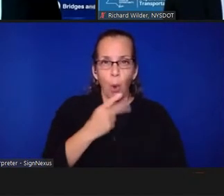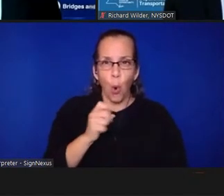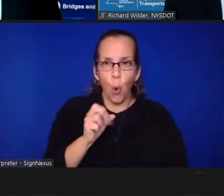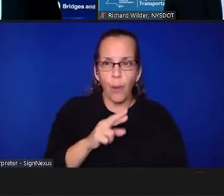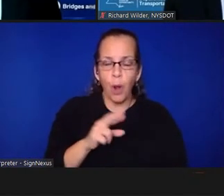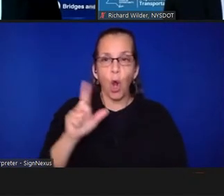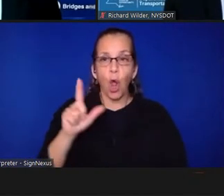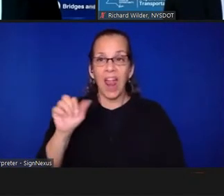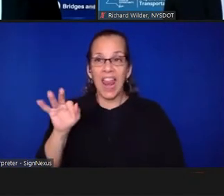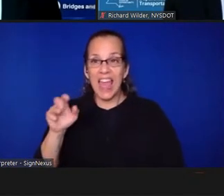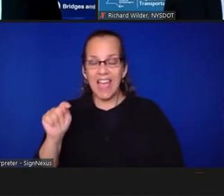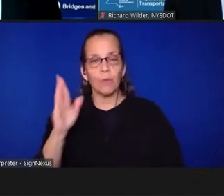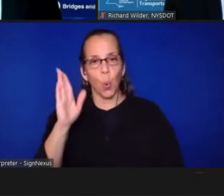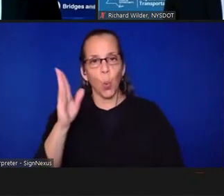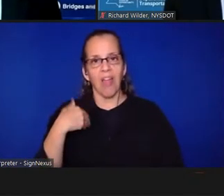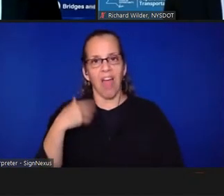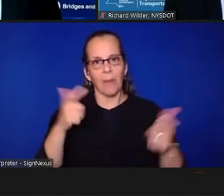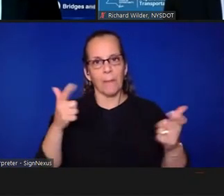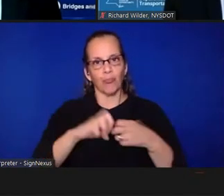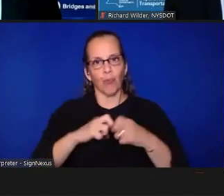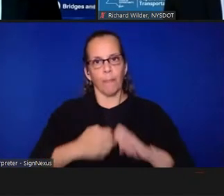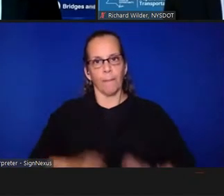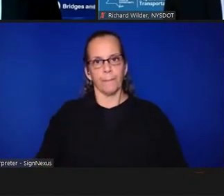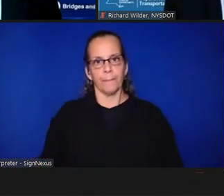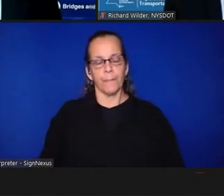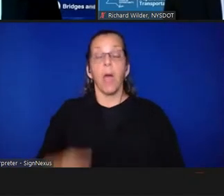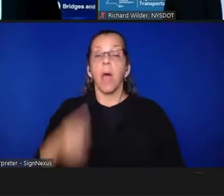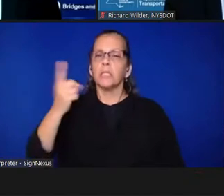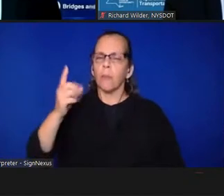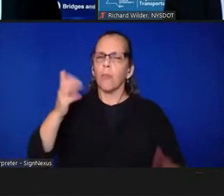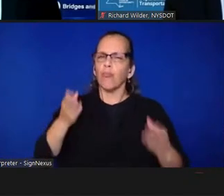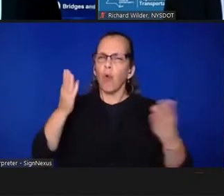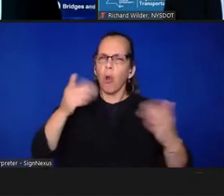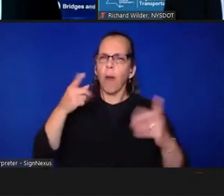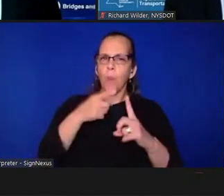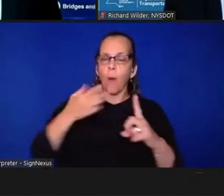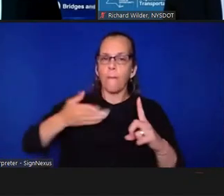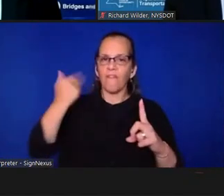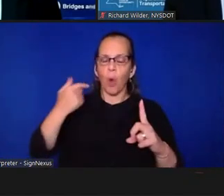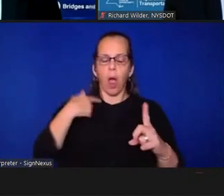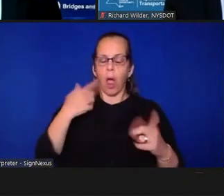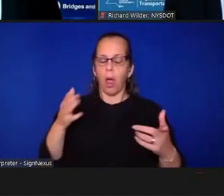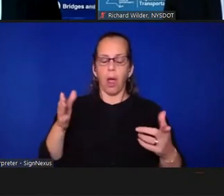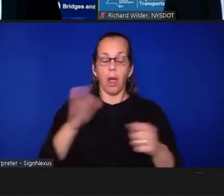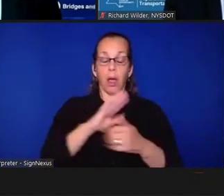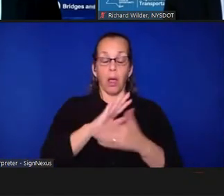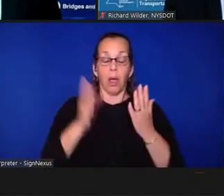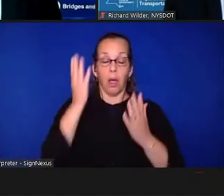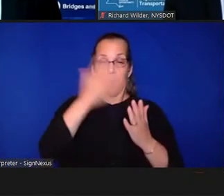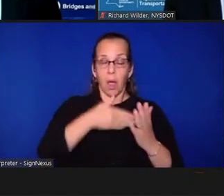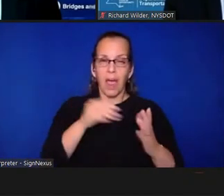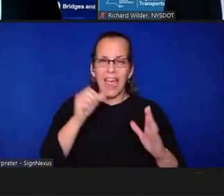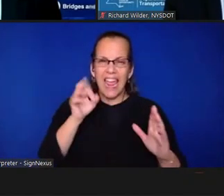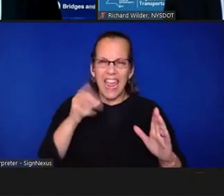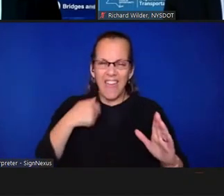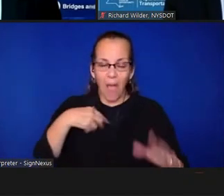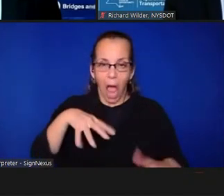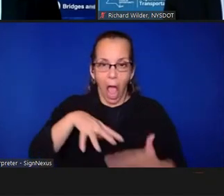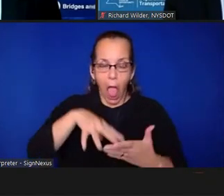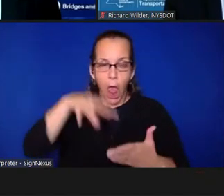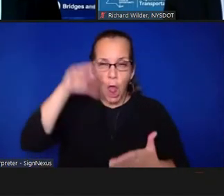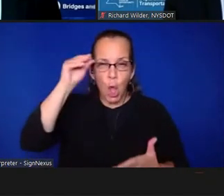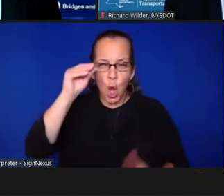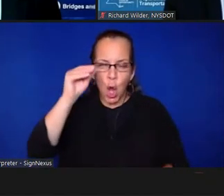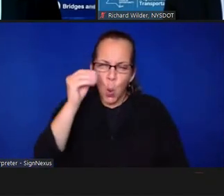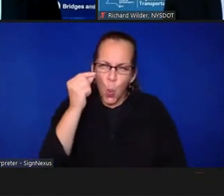we're going to have bigger problems and somebody brought up an even better point that I completely glossed over if I find out so much as one